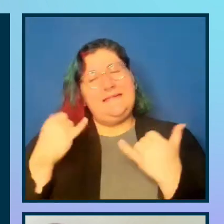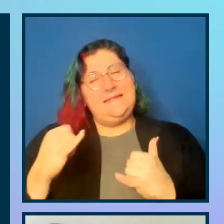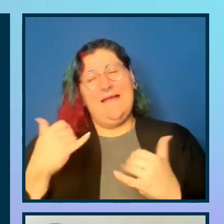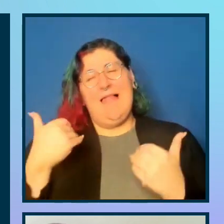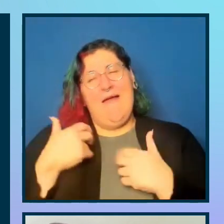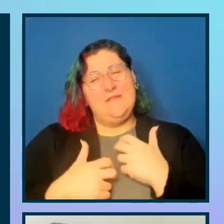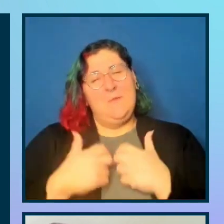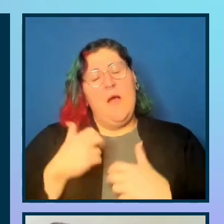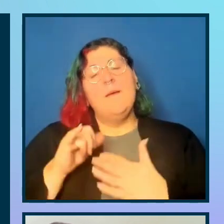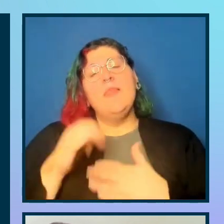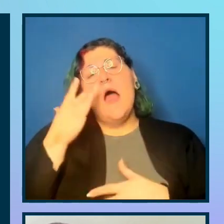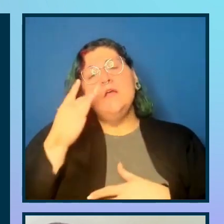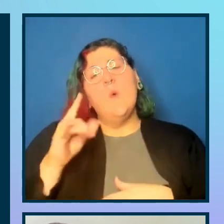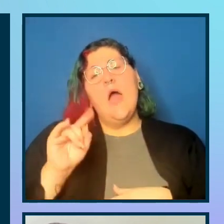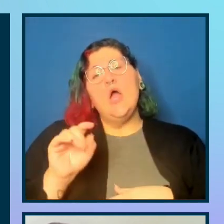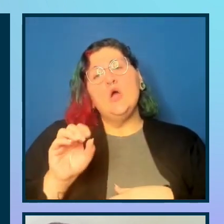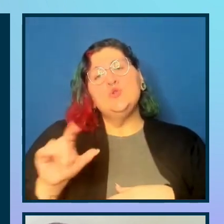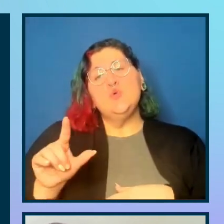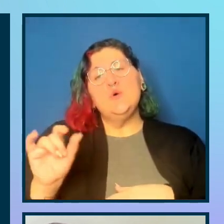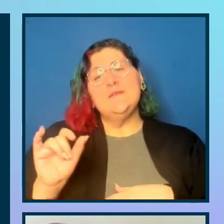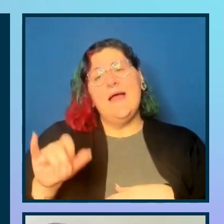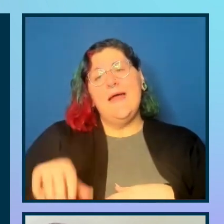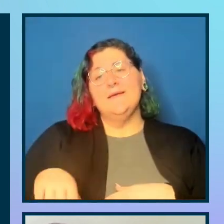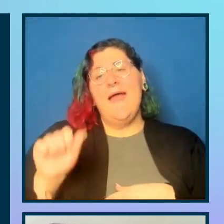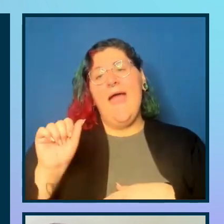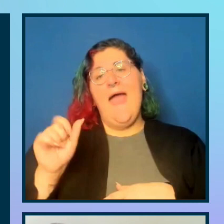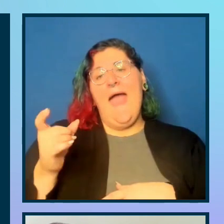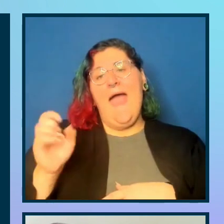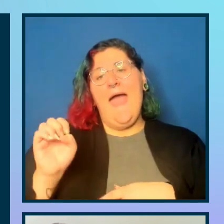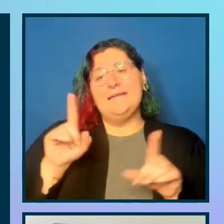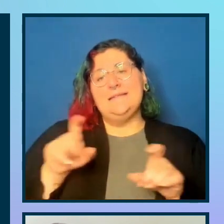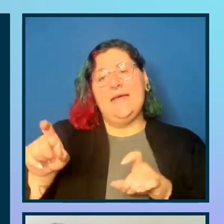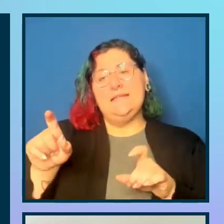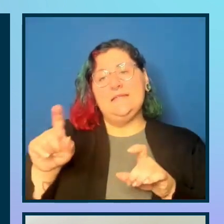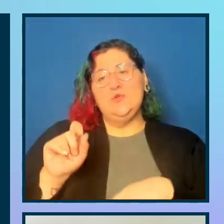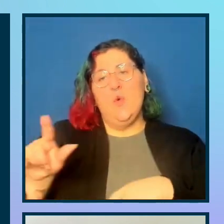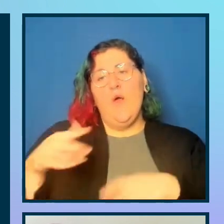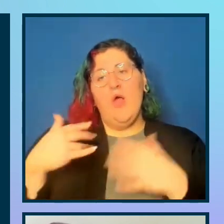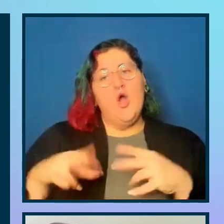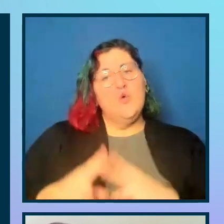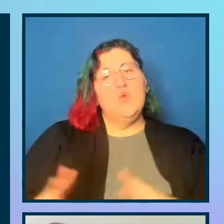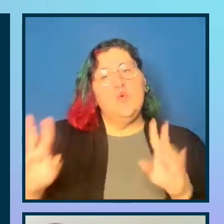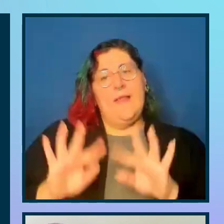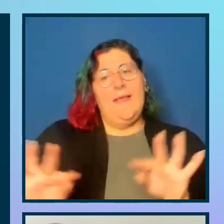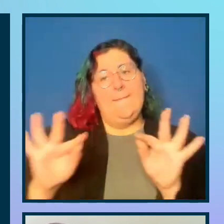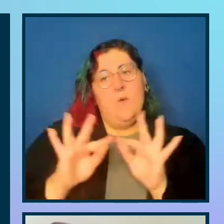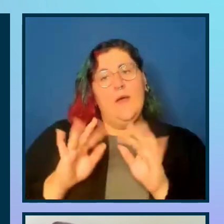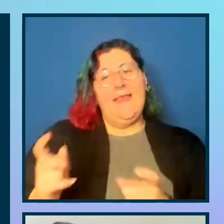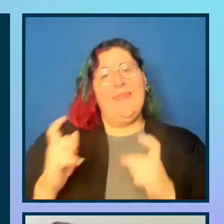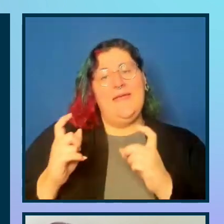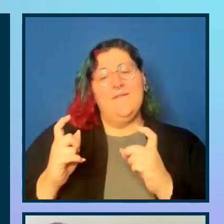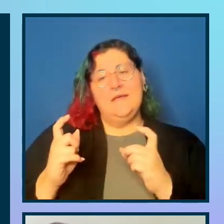the A11Y and AX testing tools, which DQ provides, are really important. They give us an indicator of